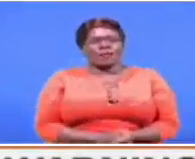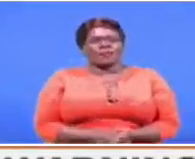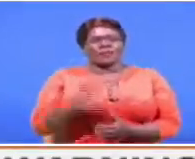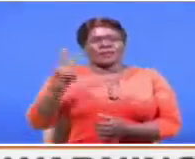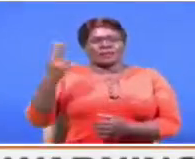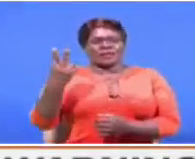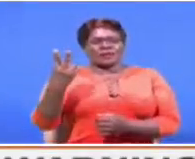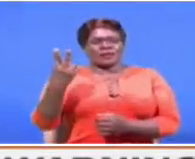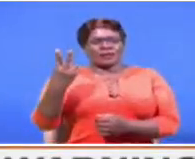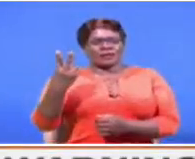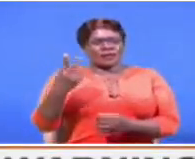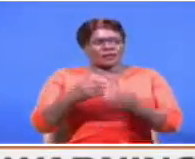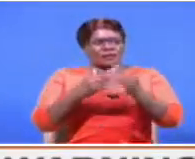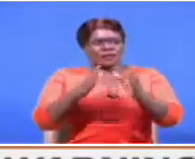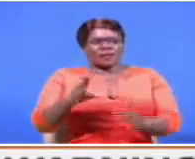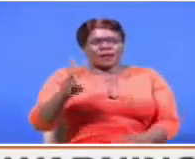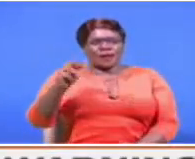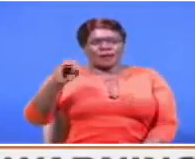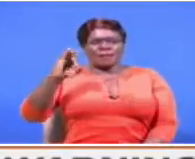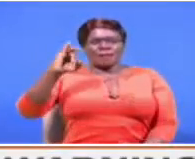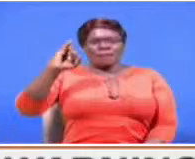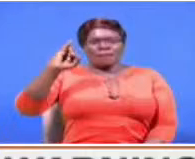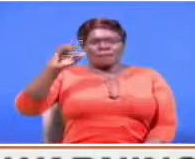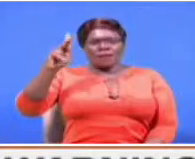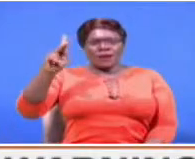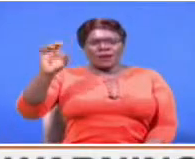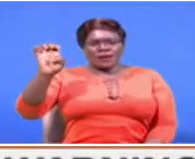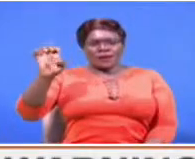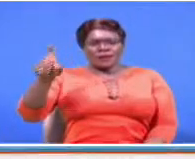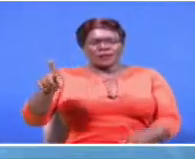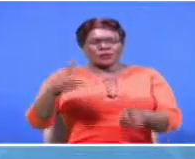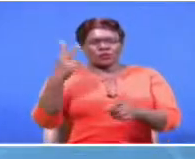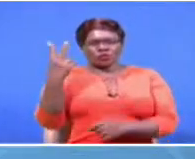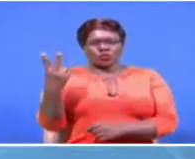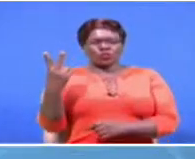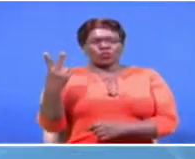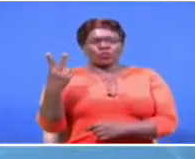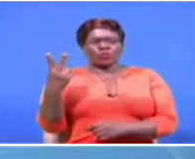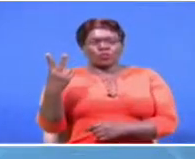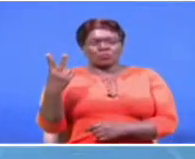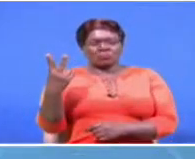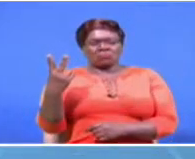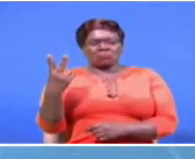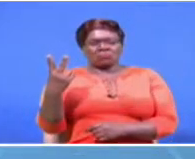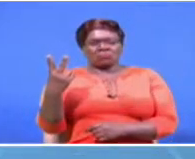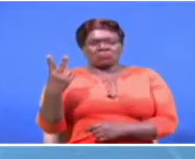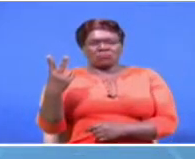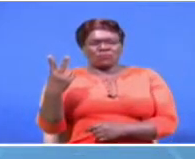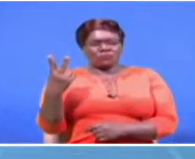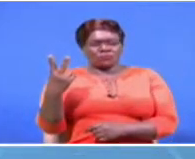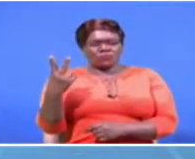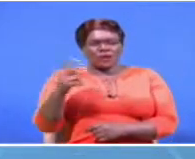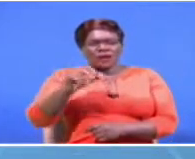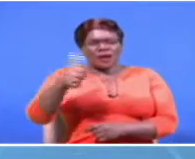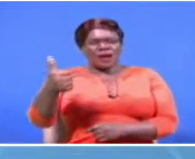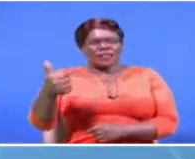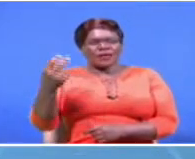So now the second round leaders, Mike Karanga and Taimur Malik, saw off Sami Mulama and